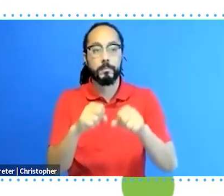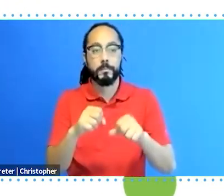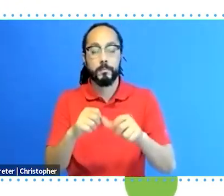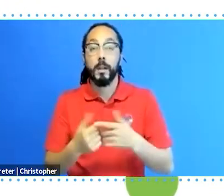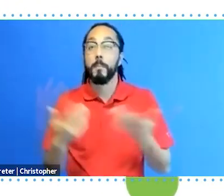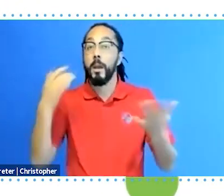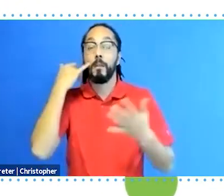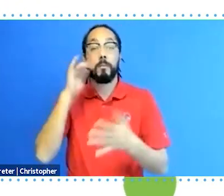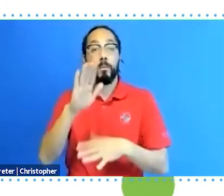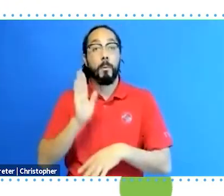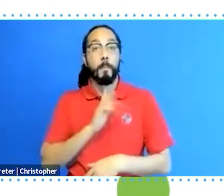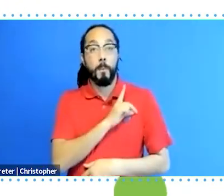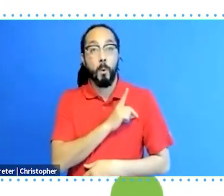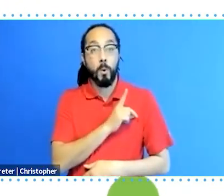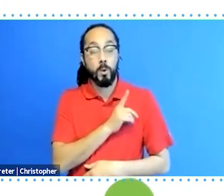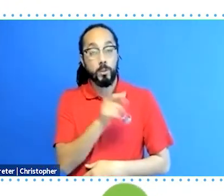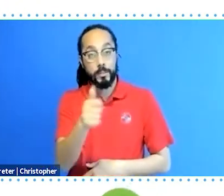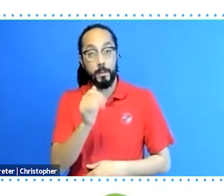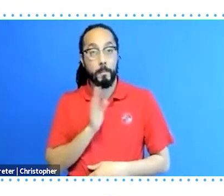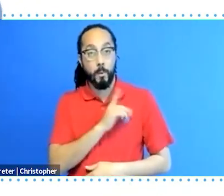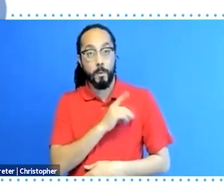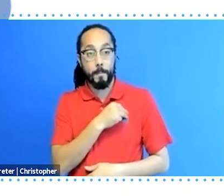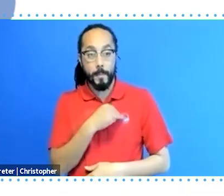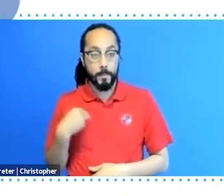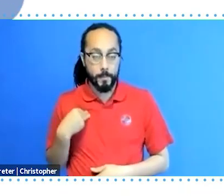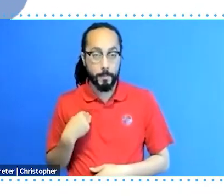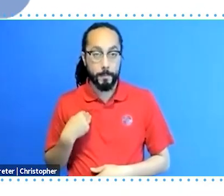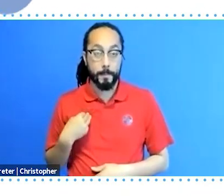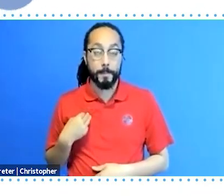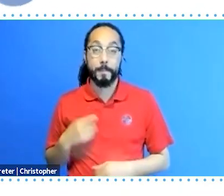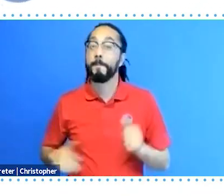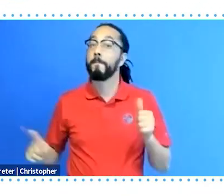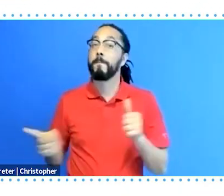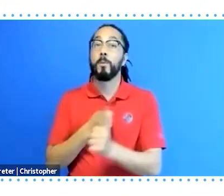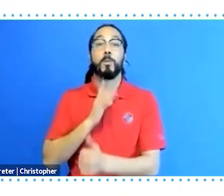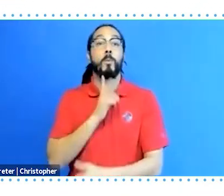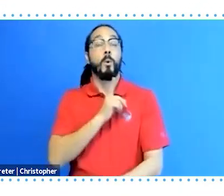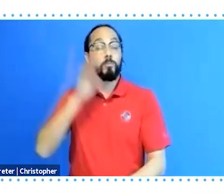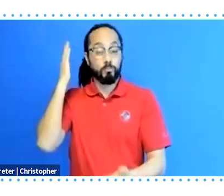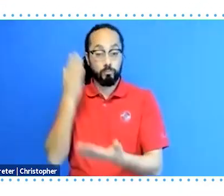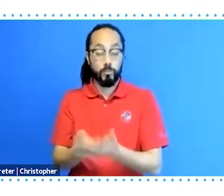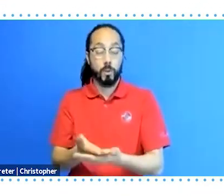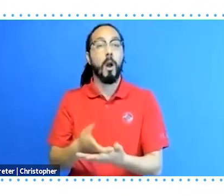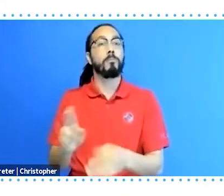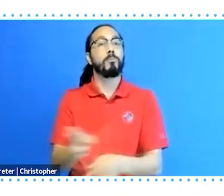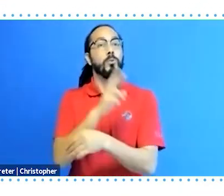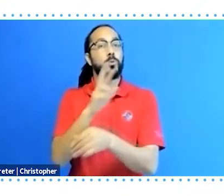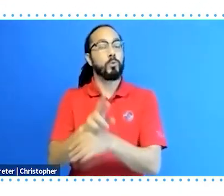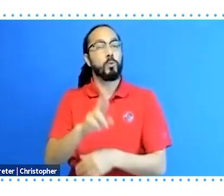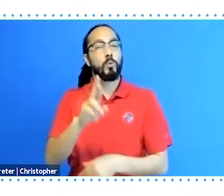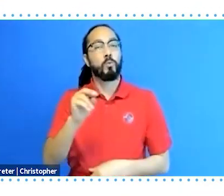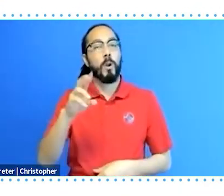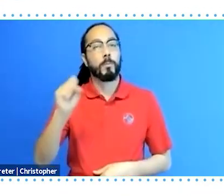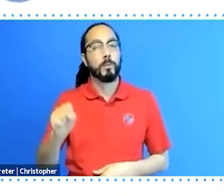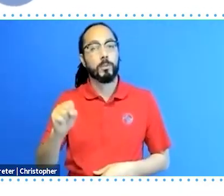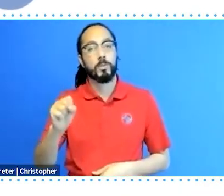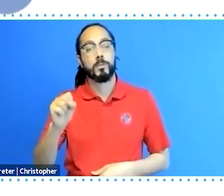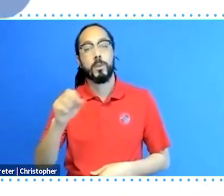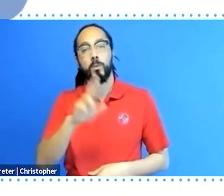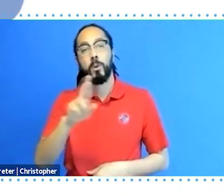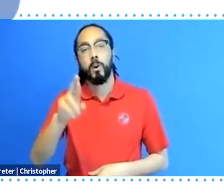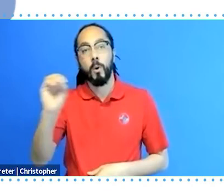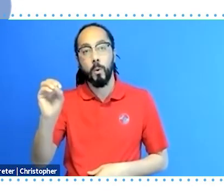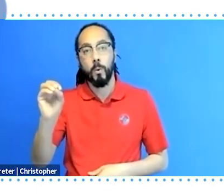board, as a board member, you're the first board you sit on uses Robert's Rules, and so you wouldn't maybe have any other context